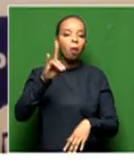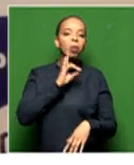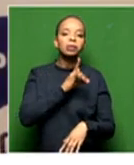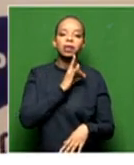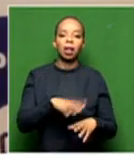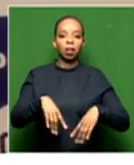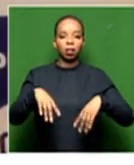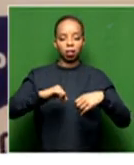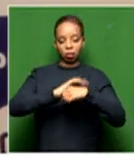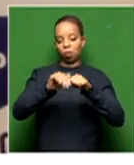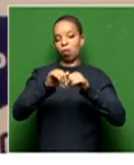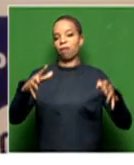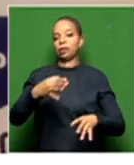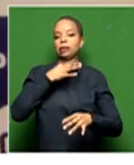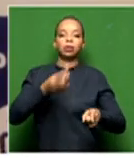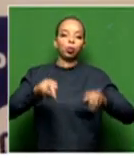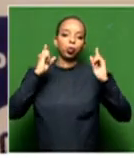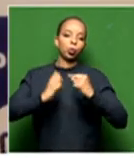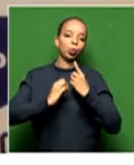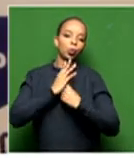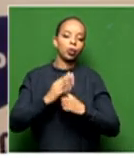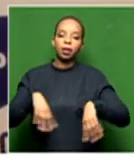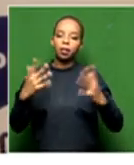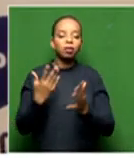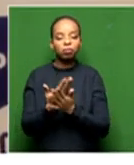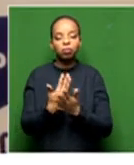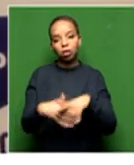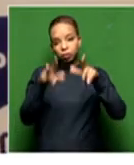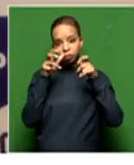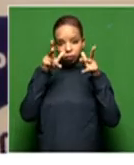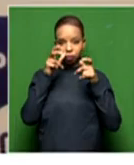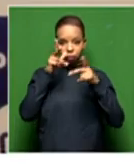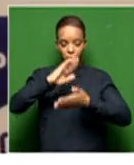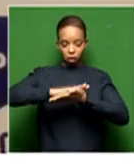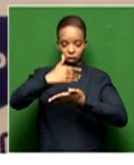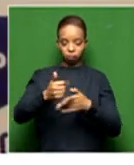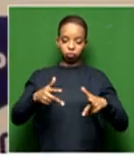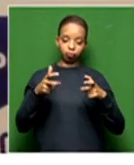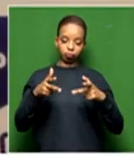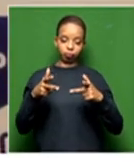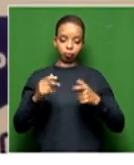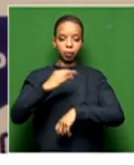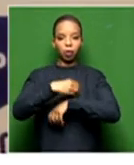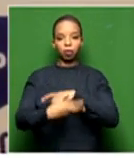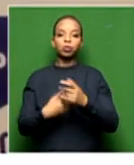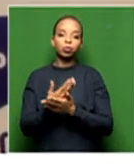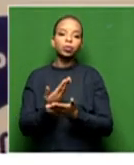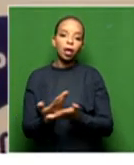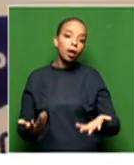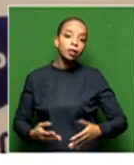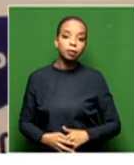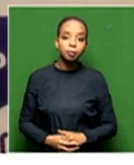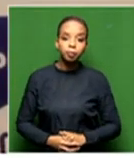no COVID risk as well, so you can run and join the show from your own laptop. So essentially, the startups that we have